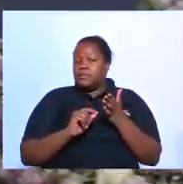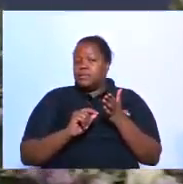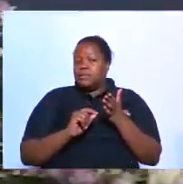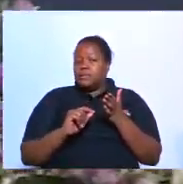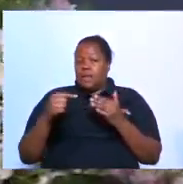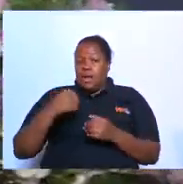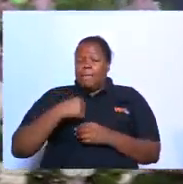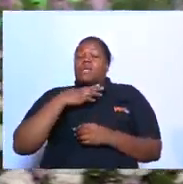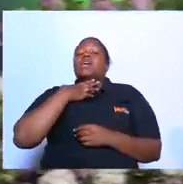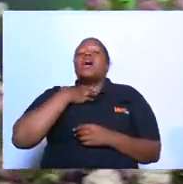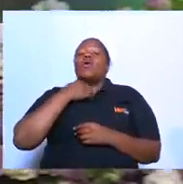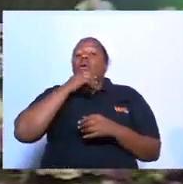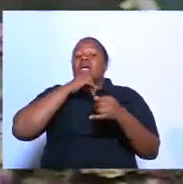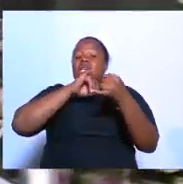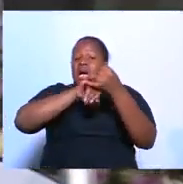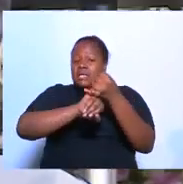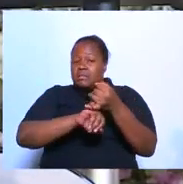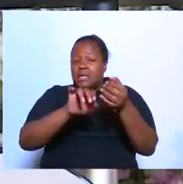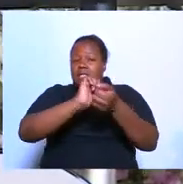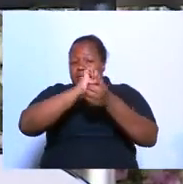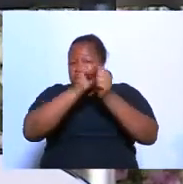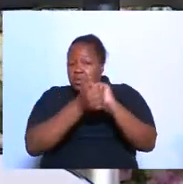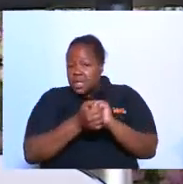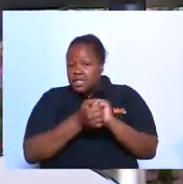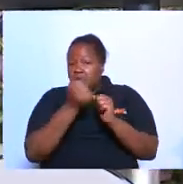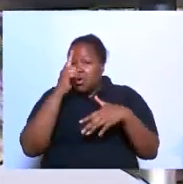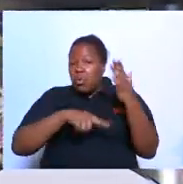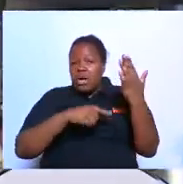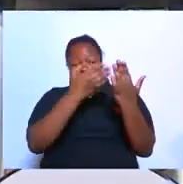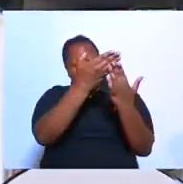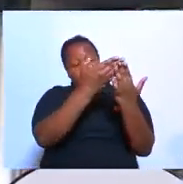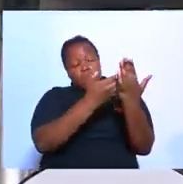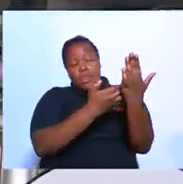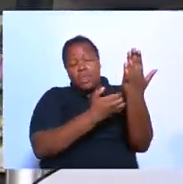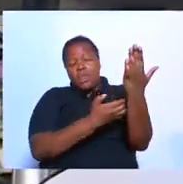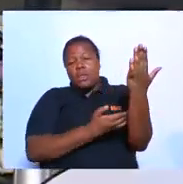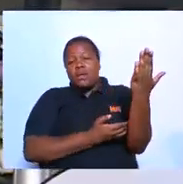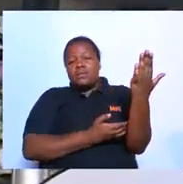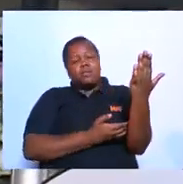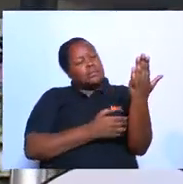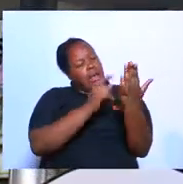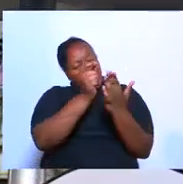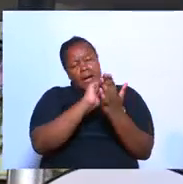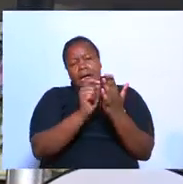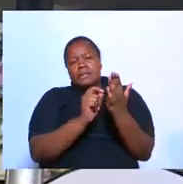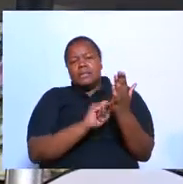I want my husband to change on the following things write them down